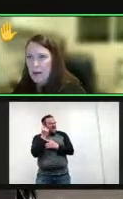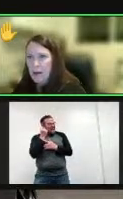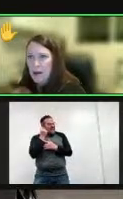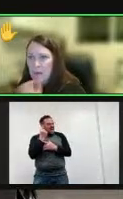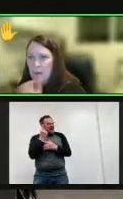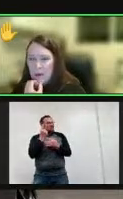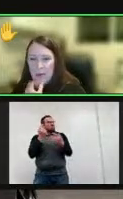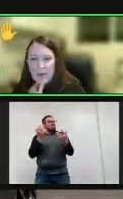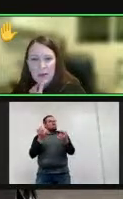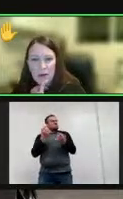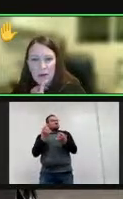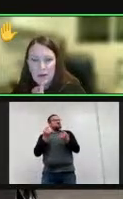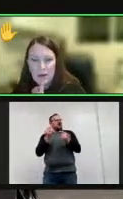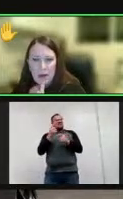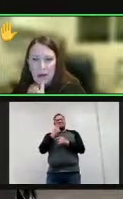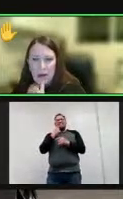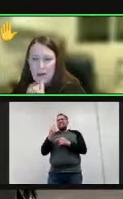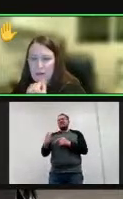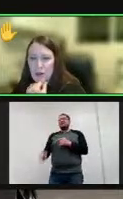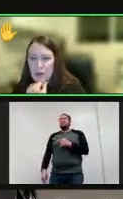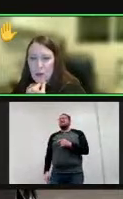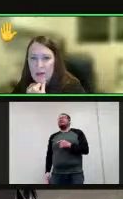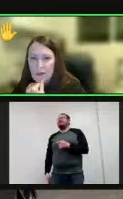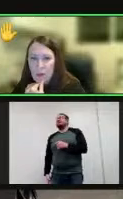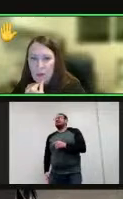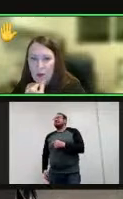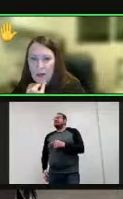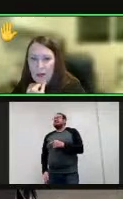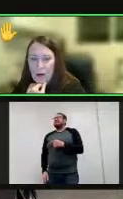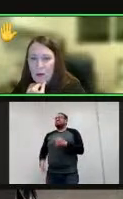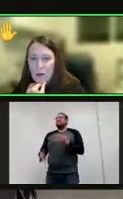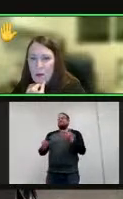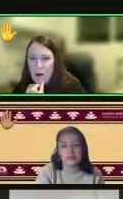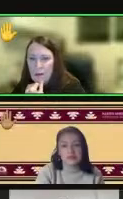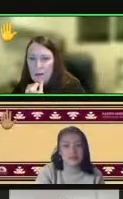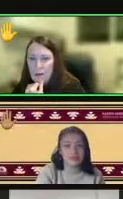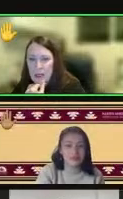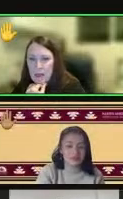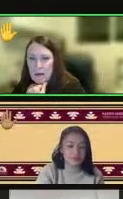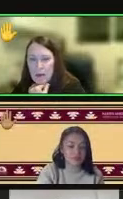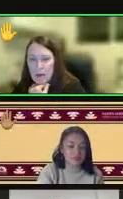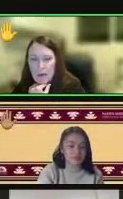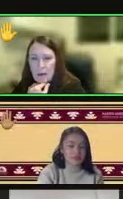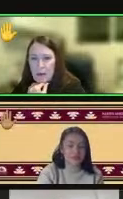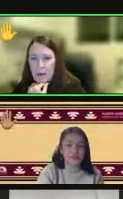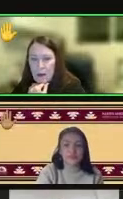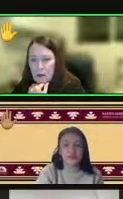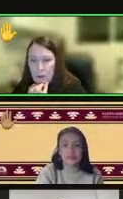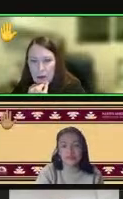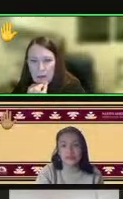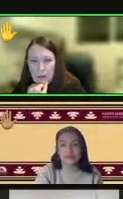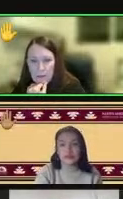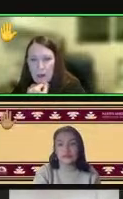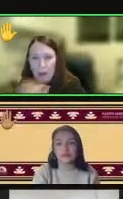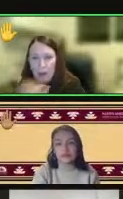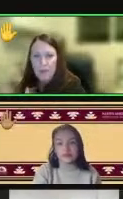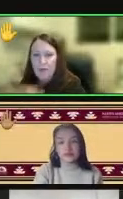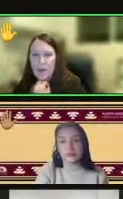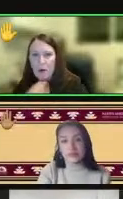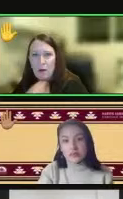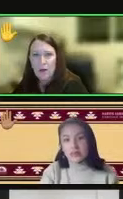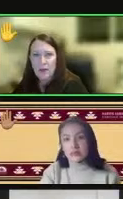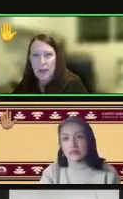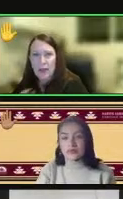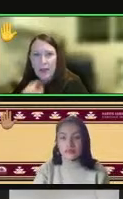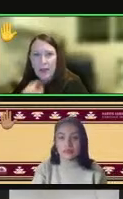that, but maybe there's a different choice of word. I think we want to be, you know, honest if we